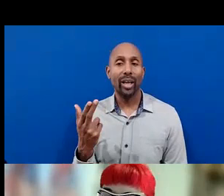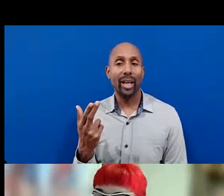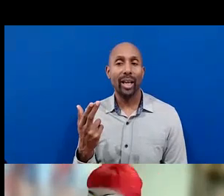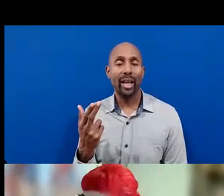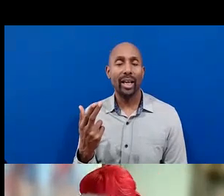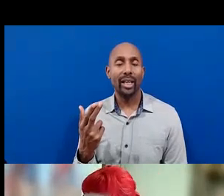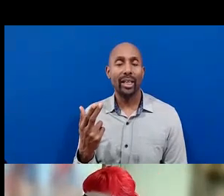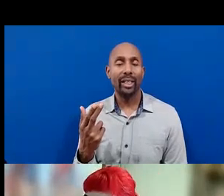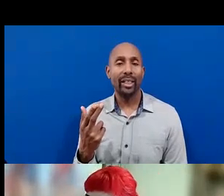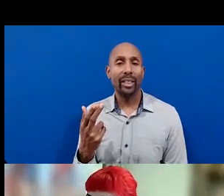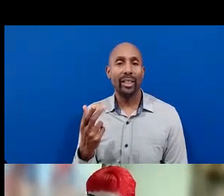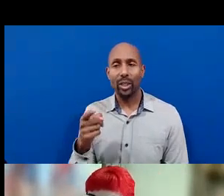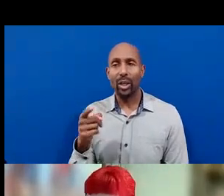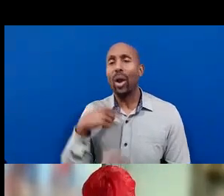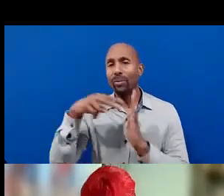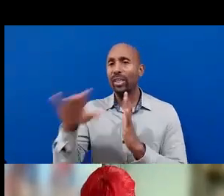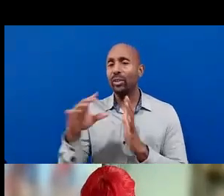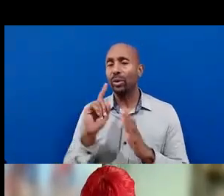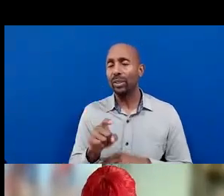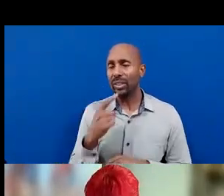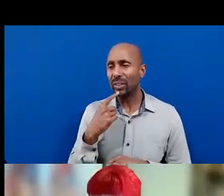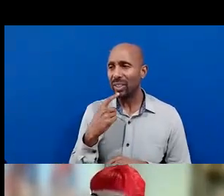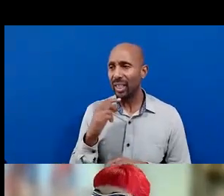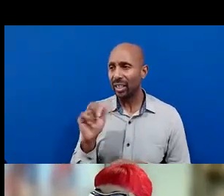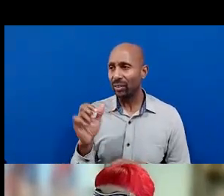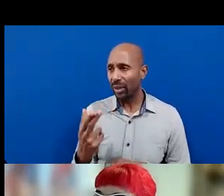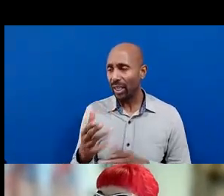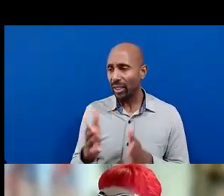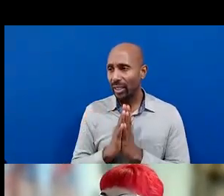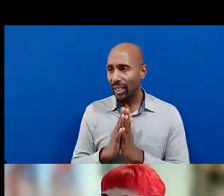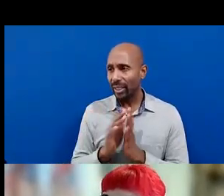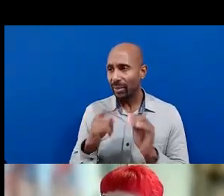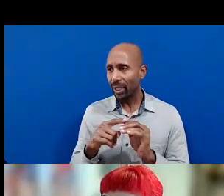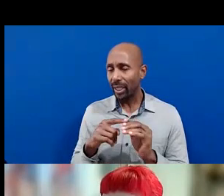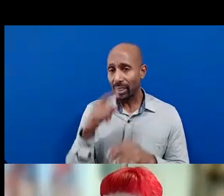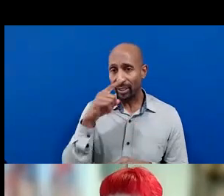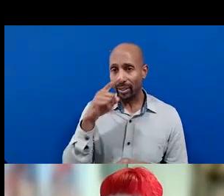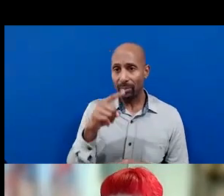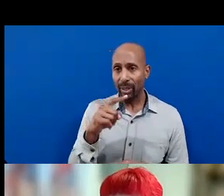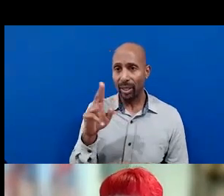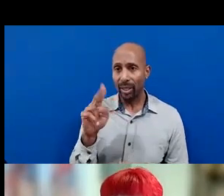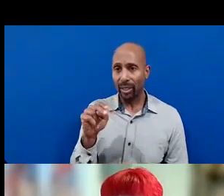not one that I have heard about. So would you mind unmuting and letting folks know about that?